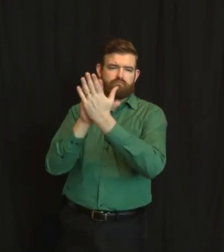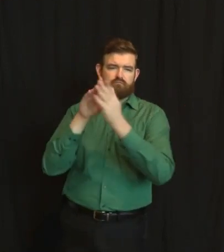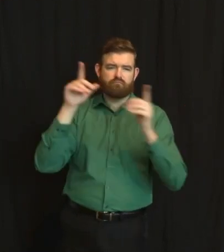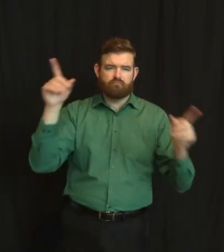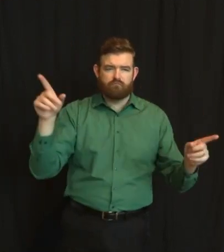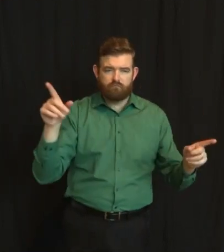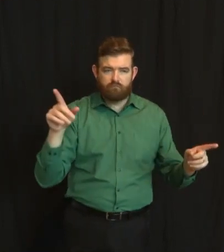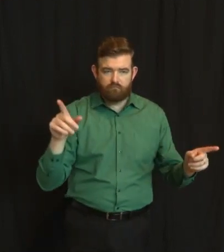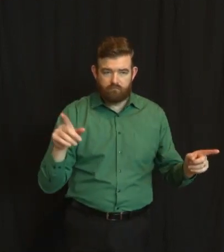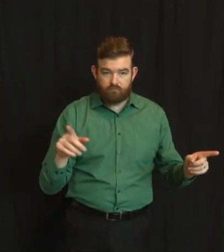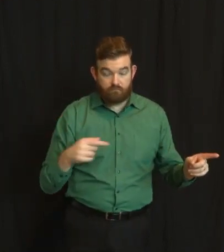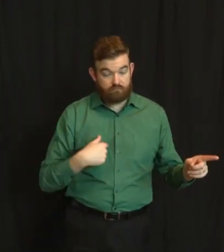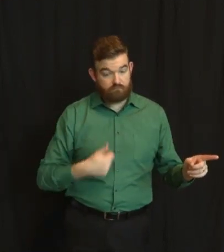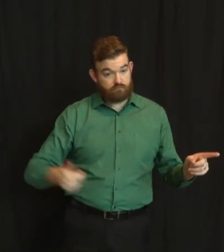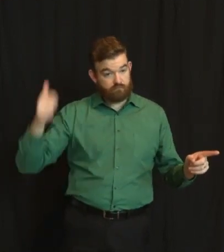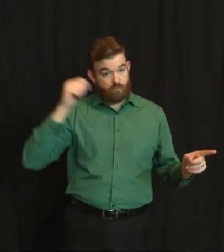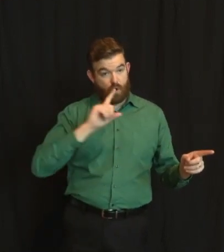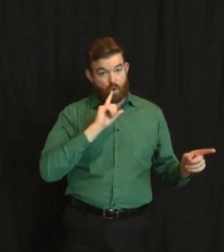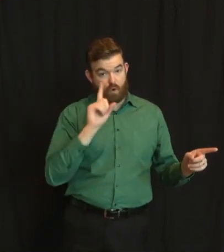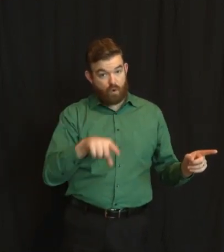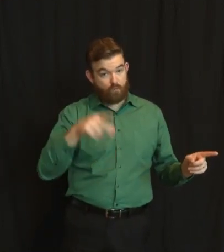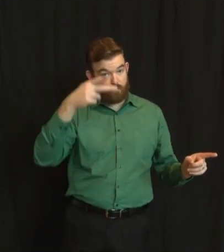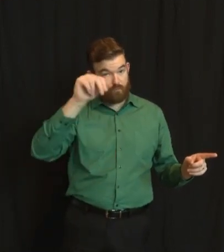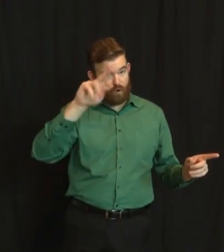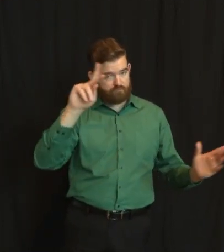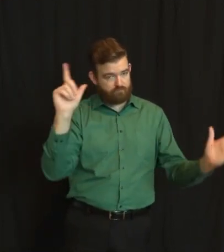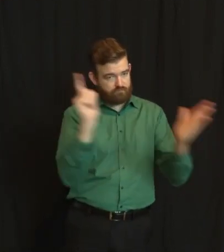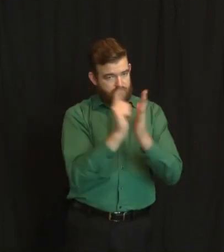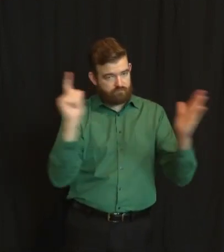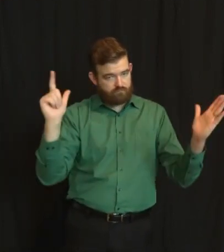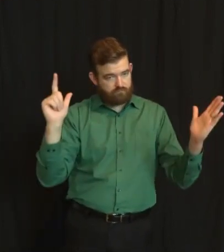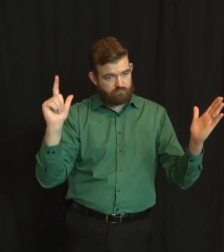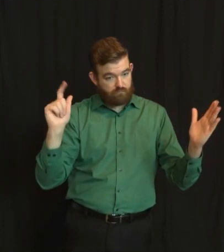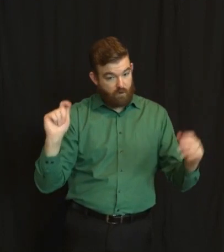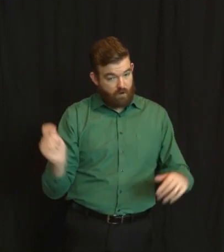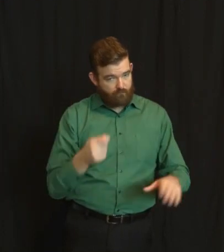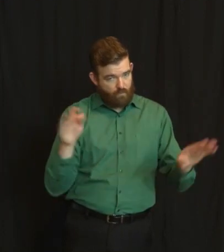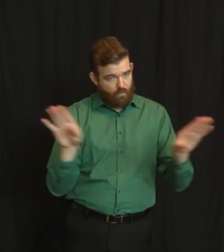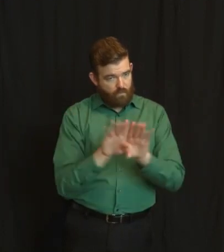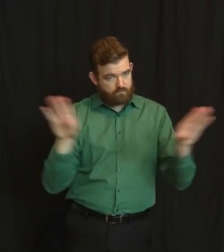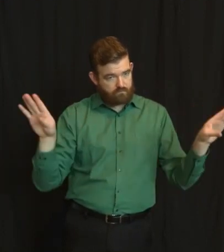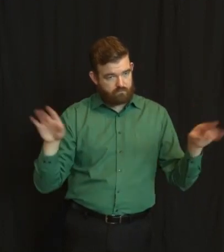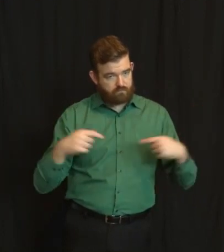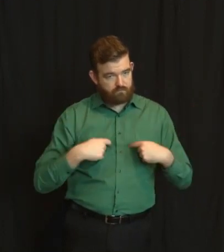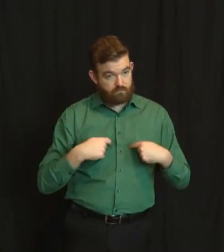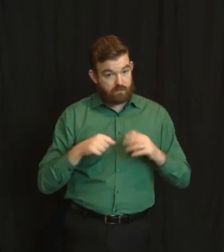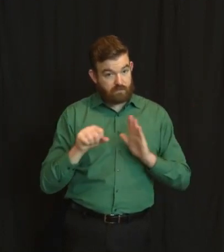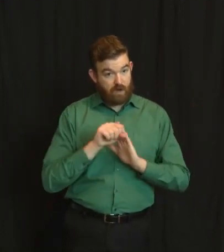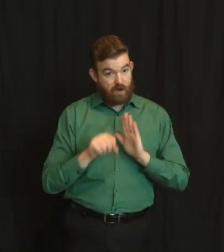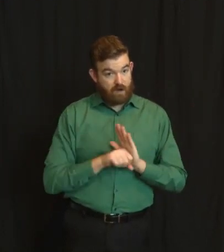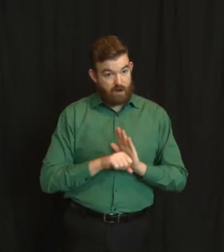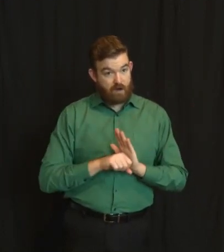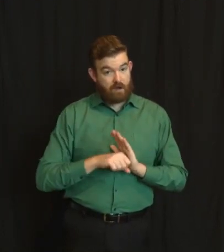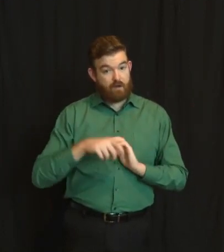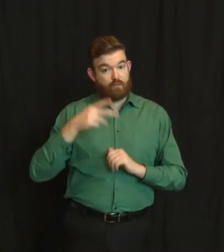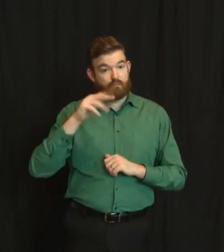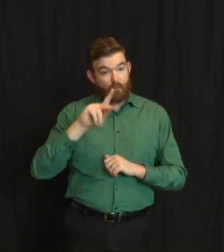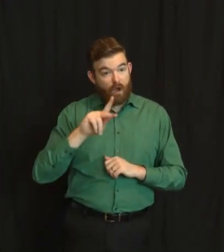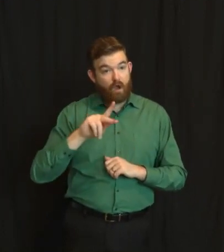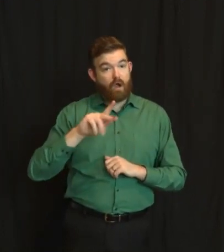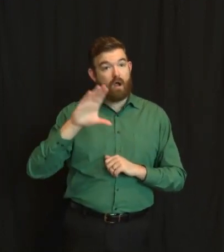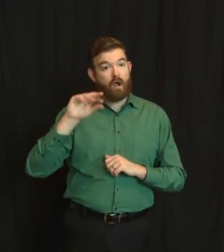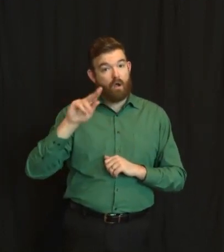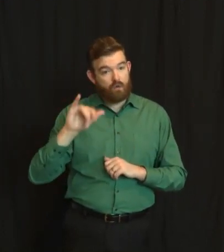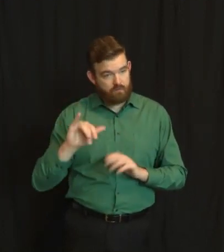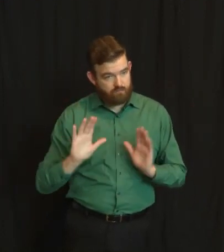executive orders that bind and that matter, and those are the ones that come from us, and that's state parks and county parks, and golf is